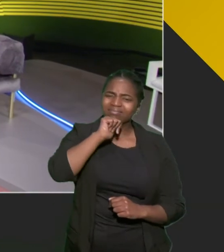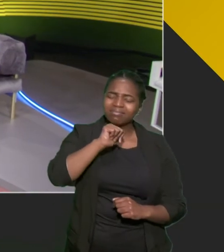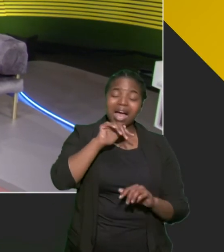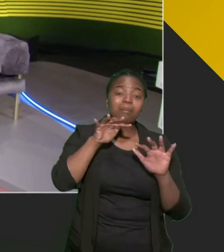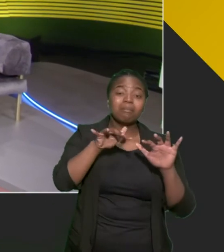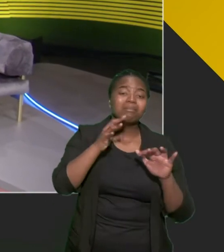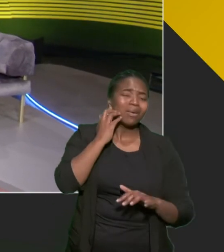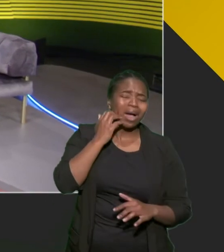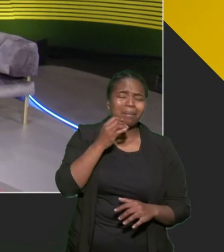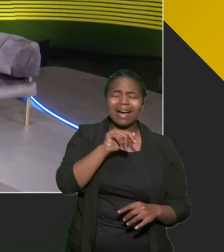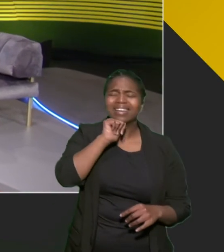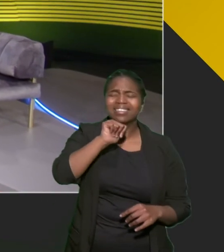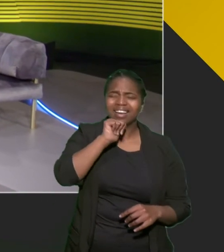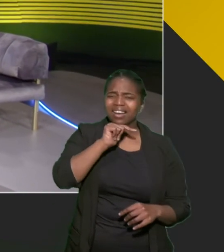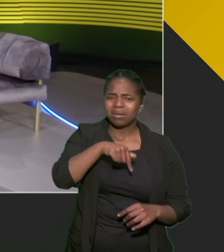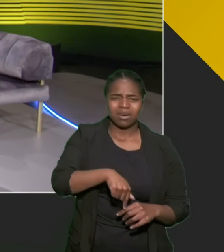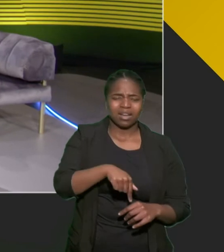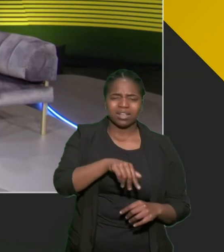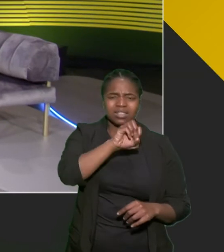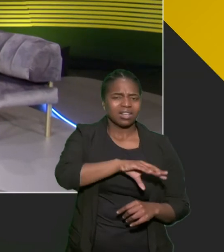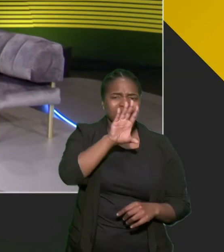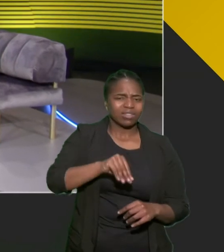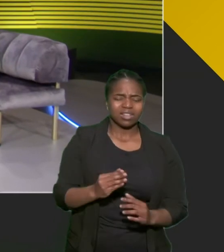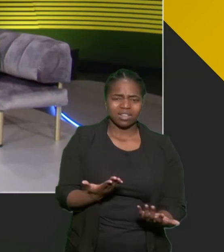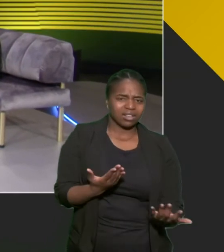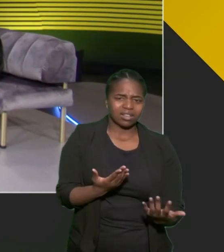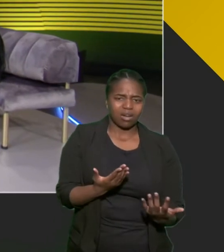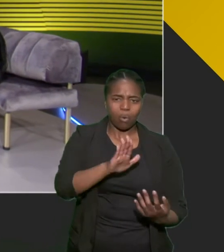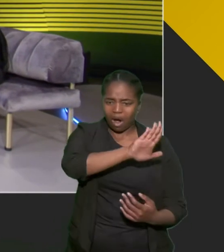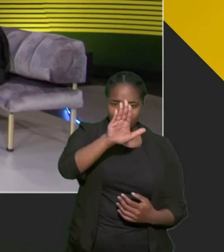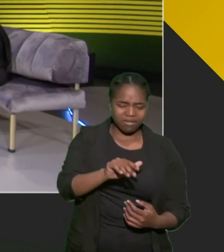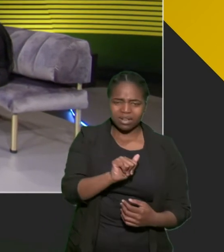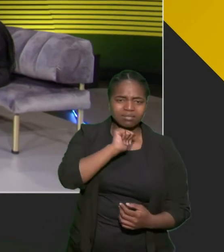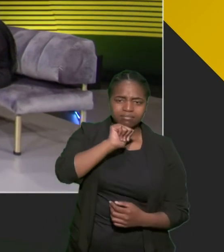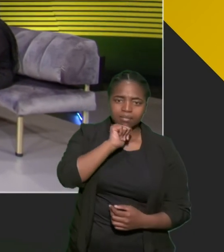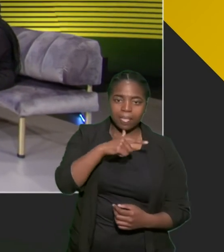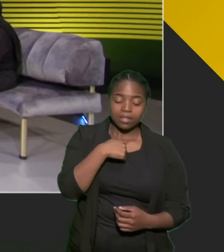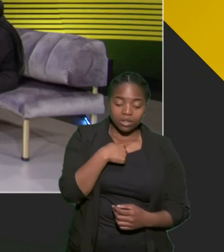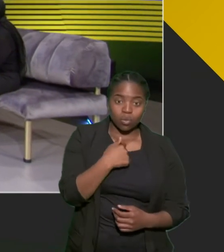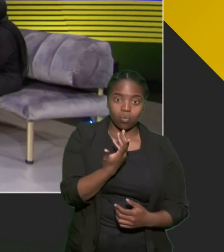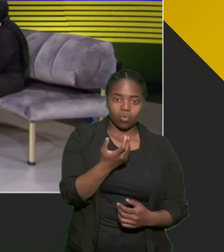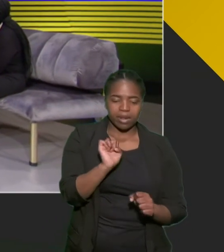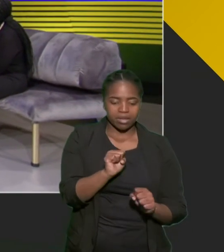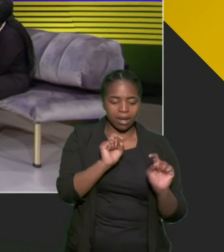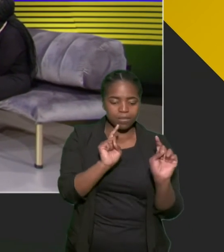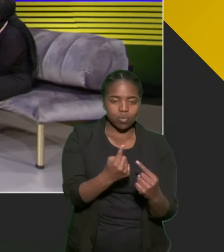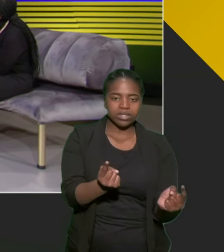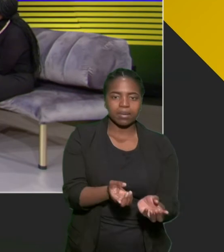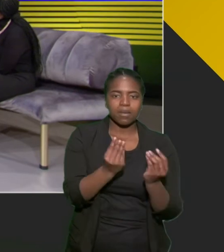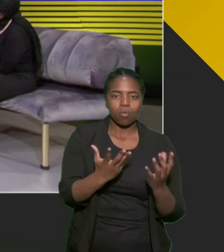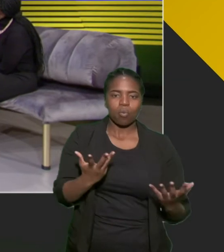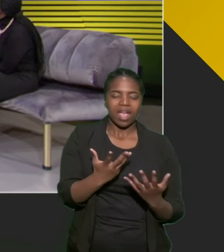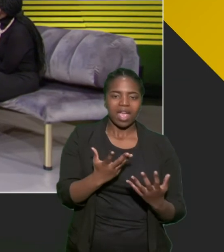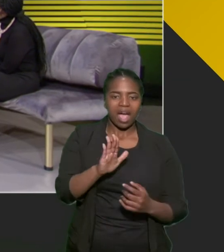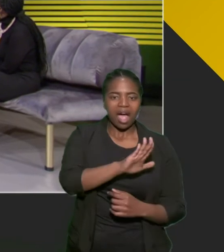to create a music platform for us. So bekune missed opportunity lapaya for young people to create a music platform for